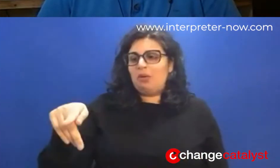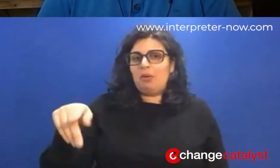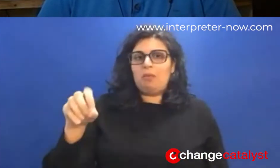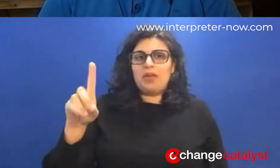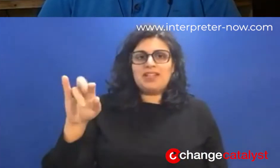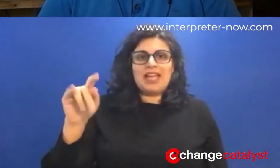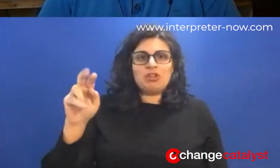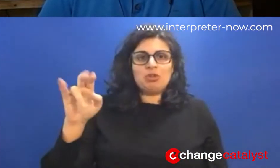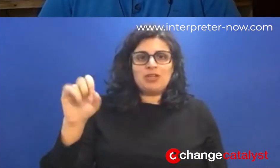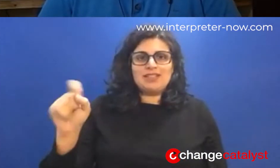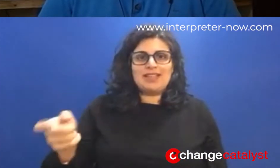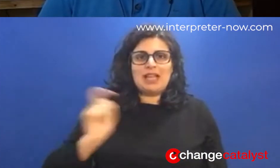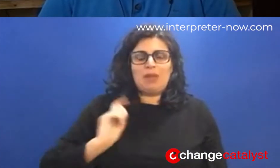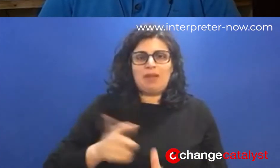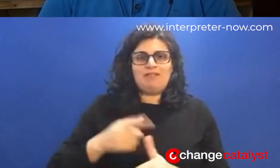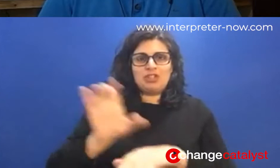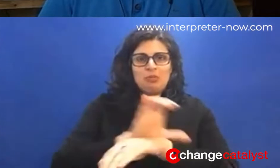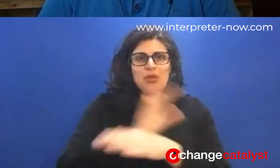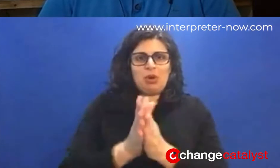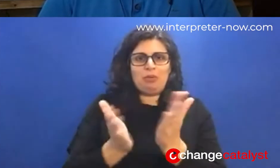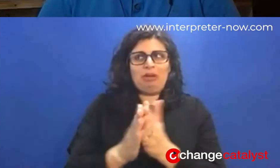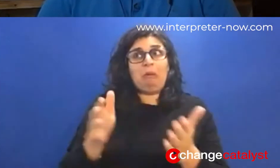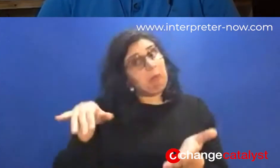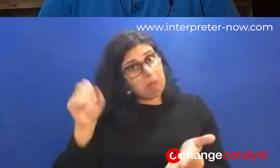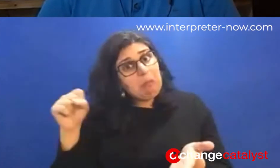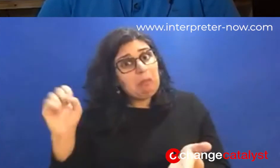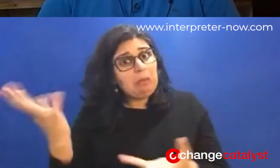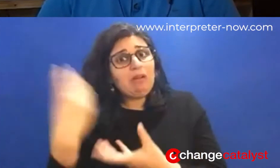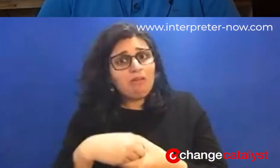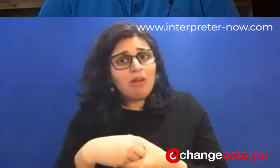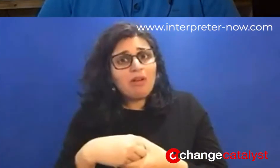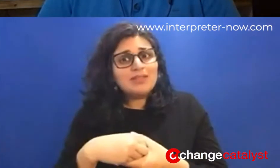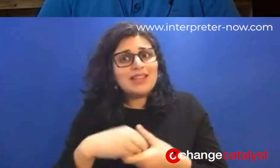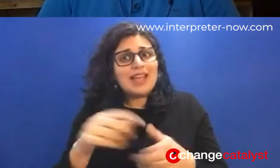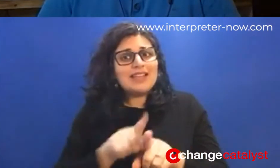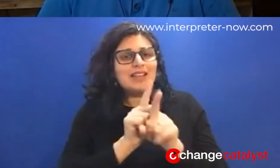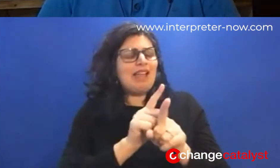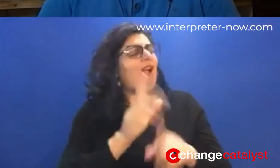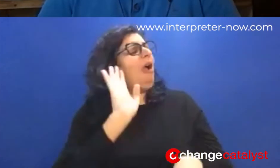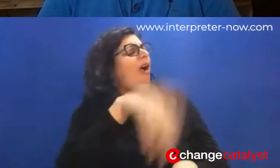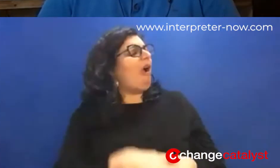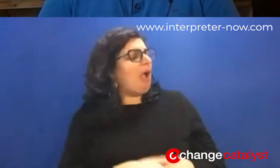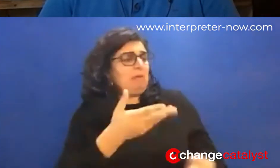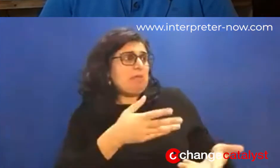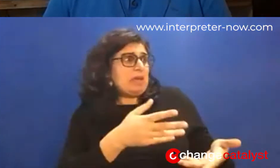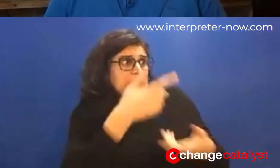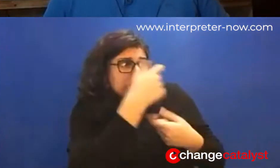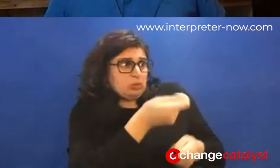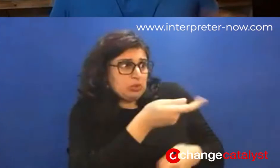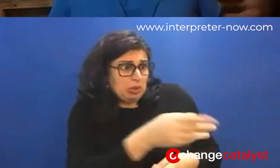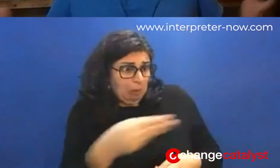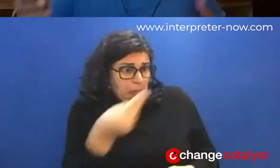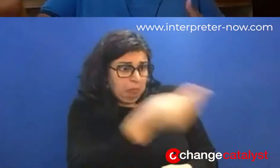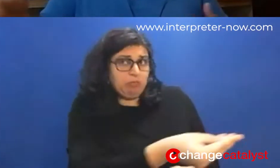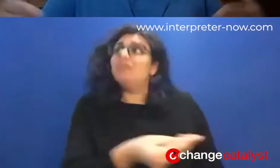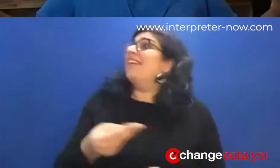book, that's kind of a mentor, someone who believed like, hey, young man, here, maybe you'll be interested in this. And it was a brief encounter, and